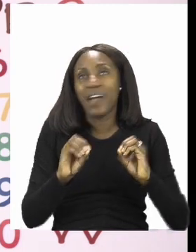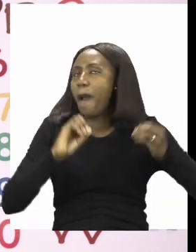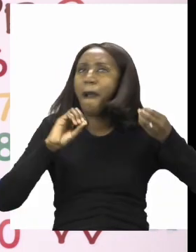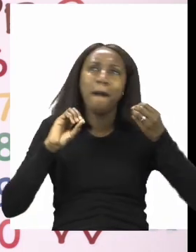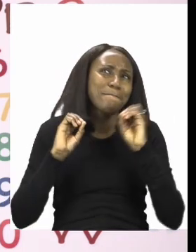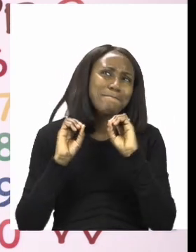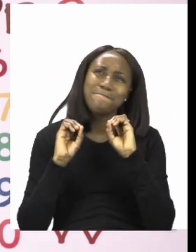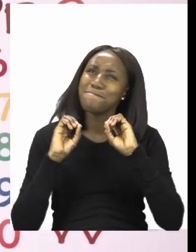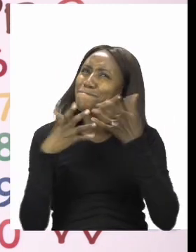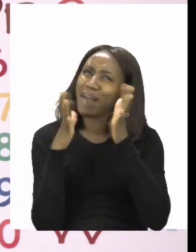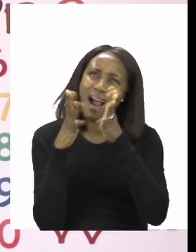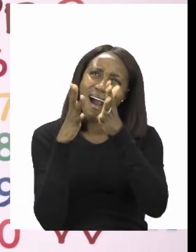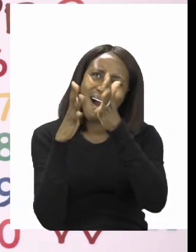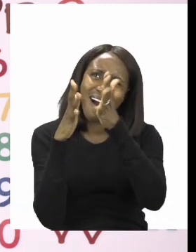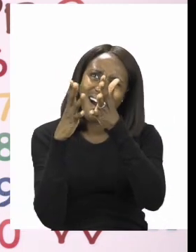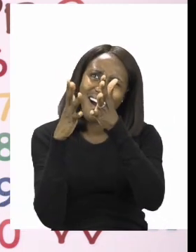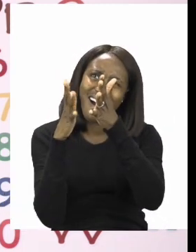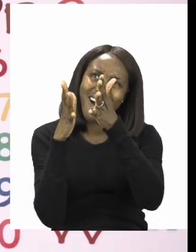away.